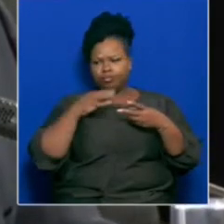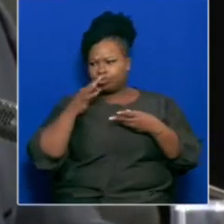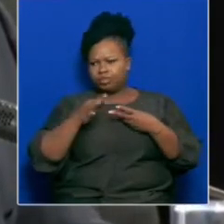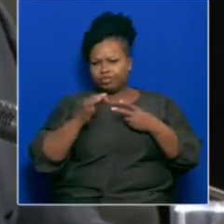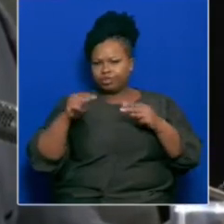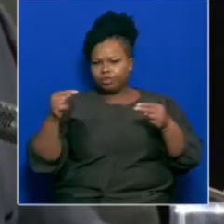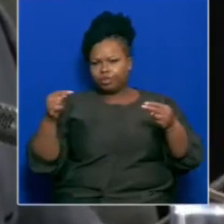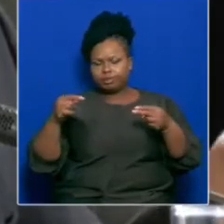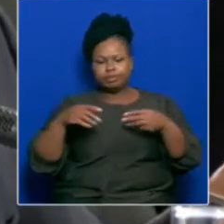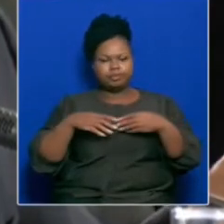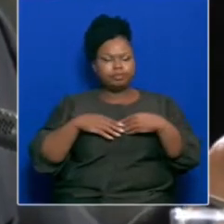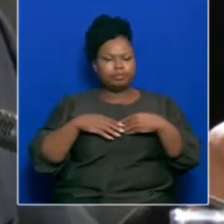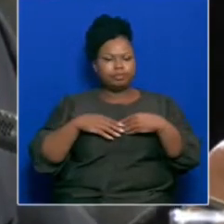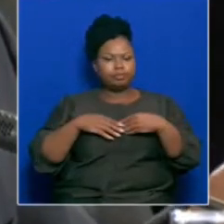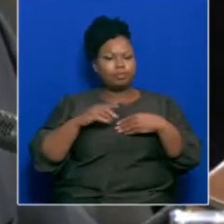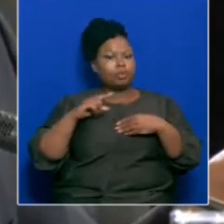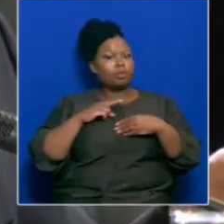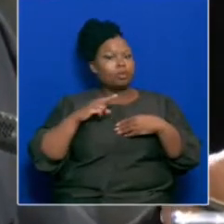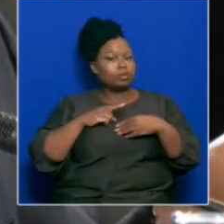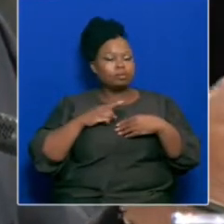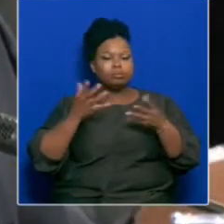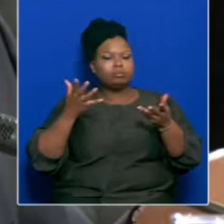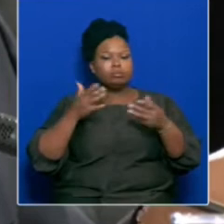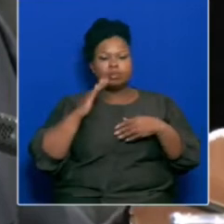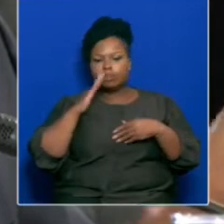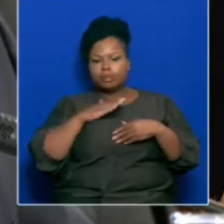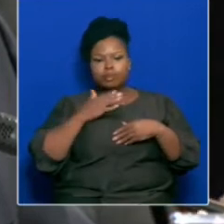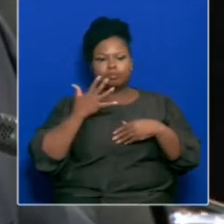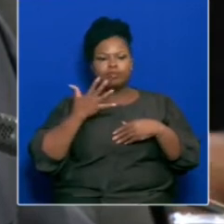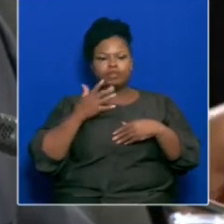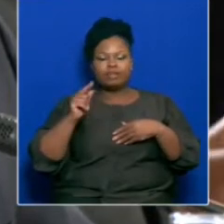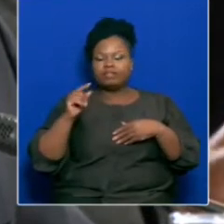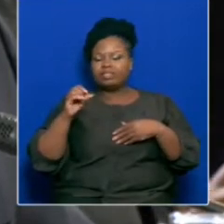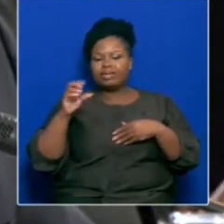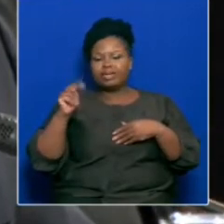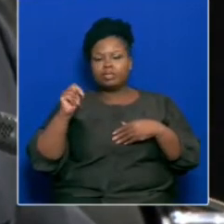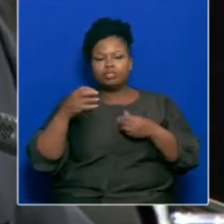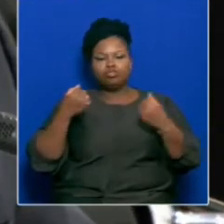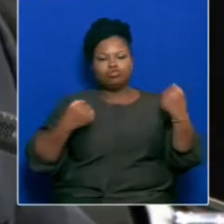have been recommended because they do not have a 5-ton truck. Those 2